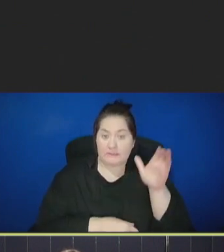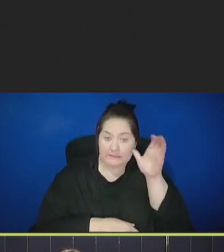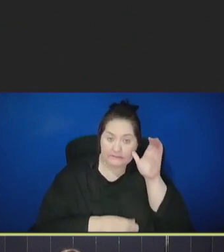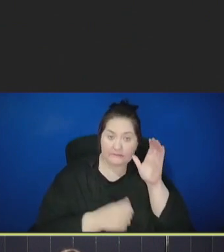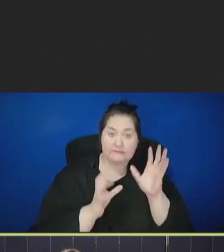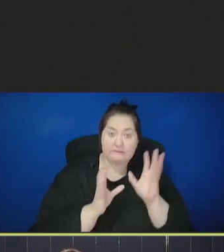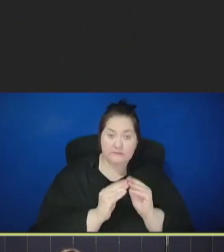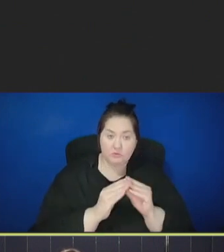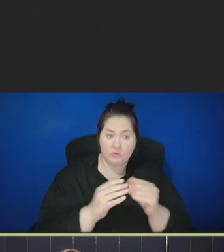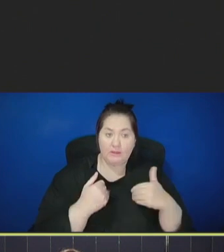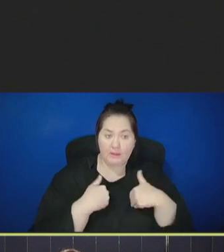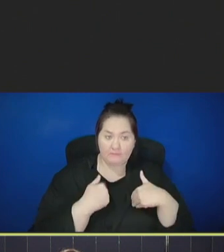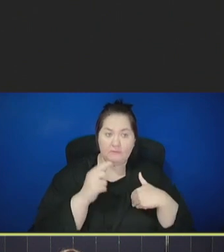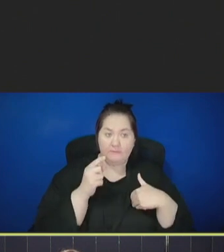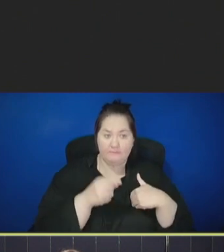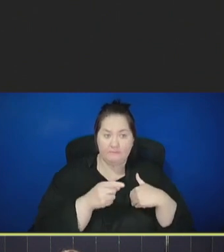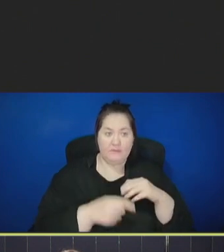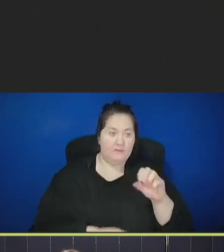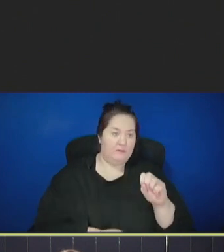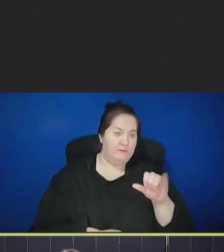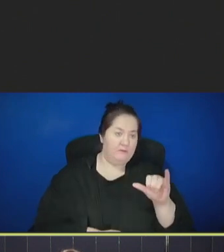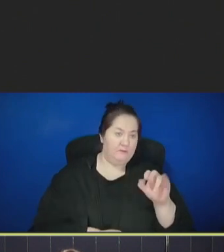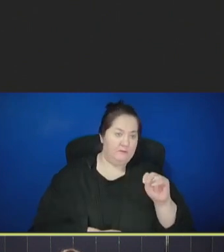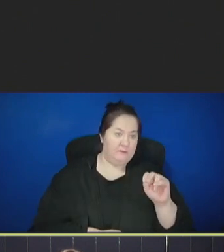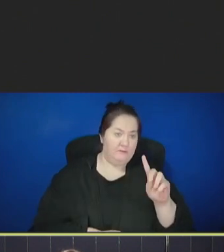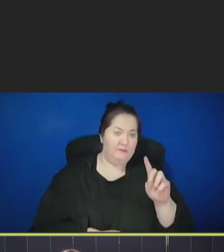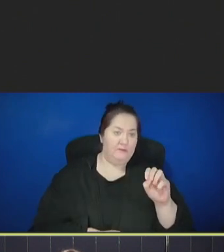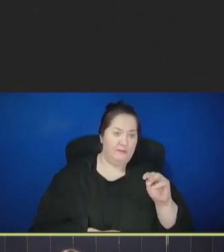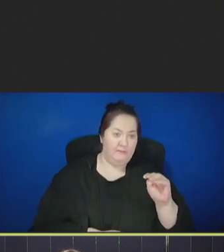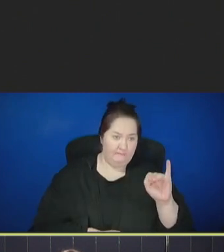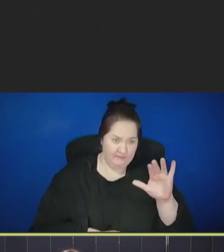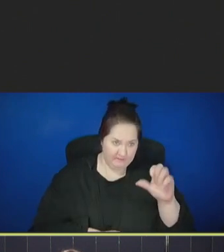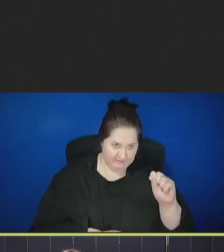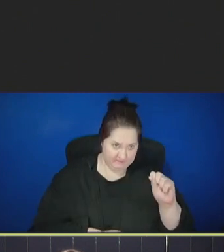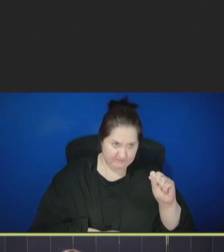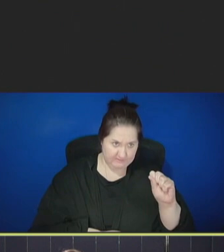that we're having, it is syndemics,